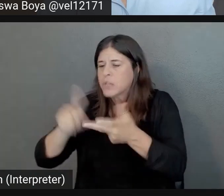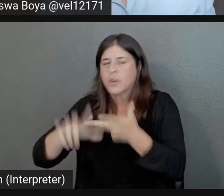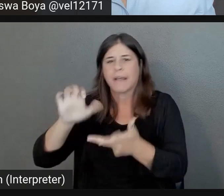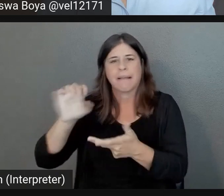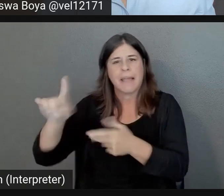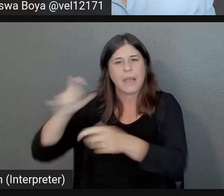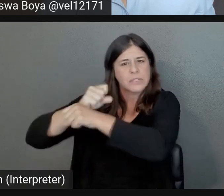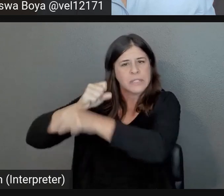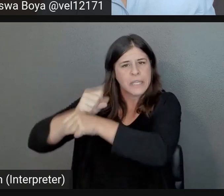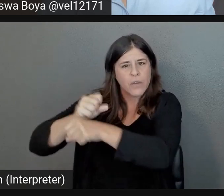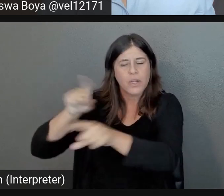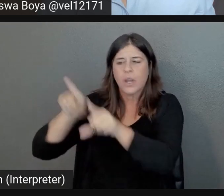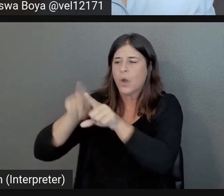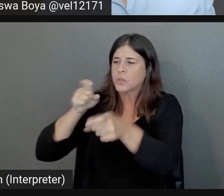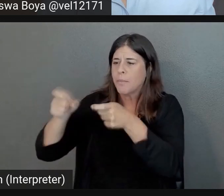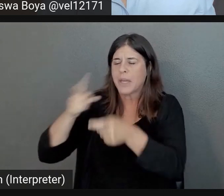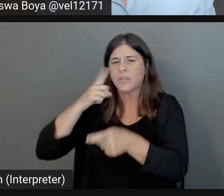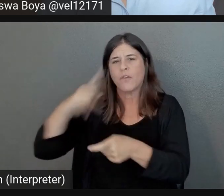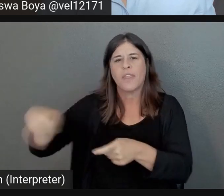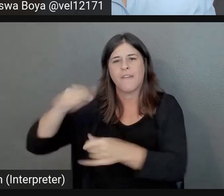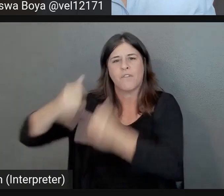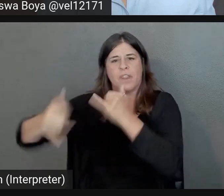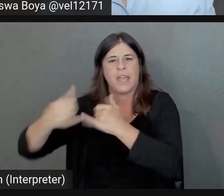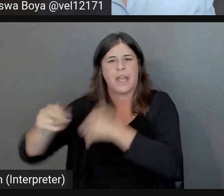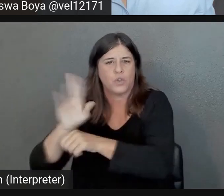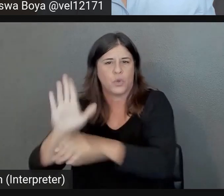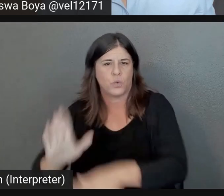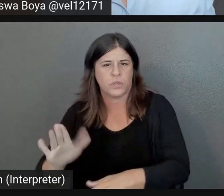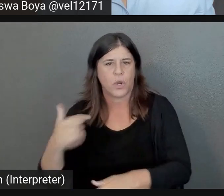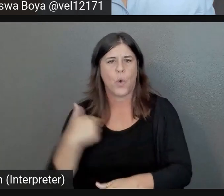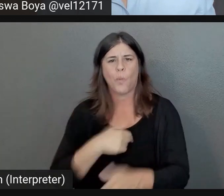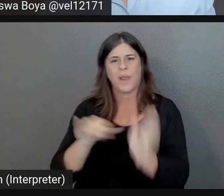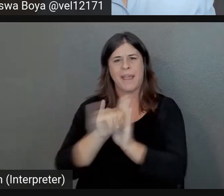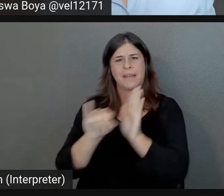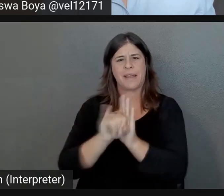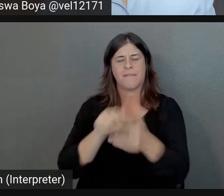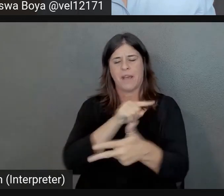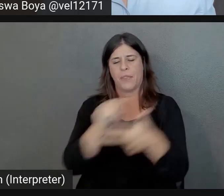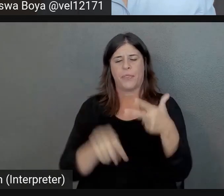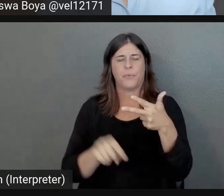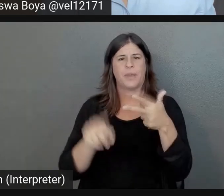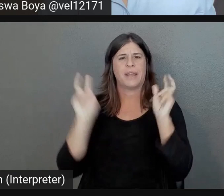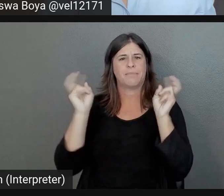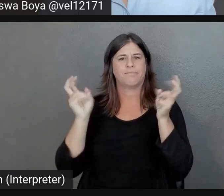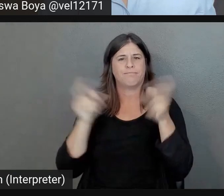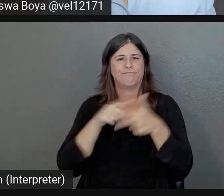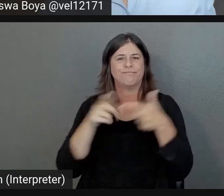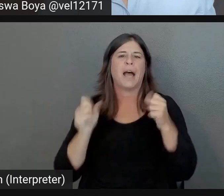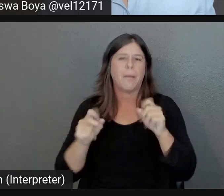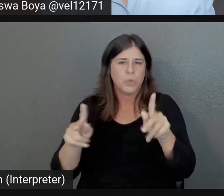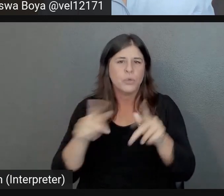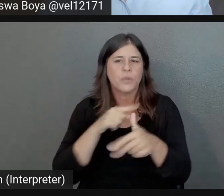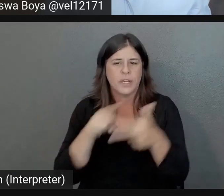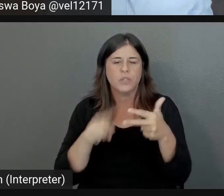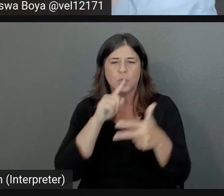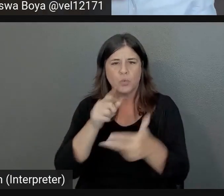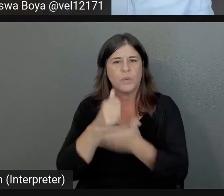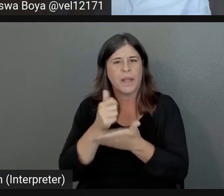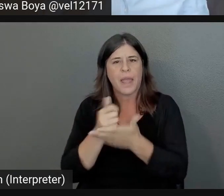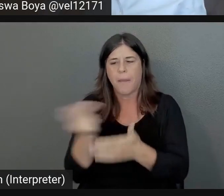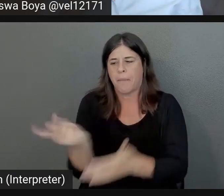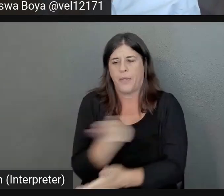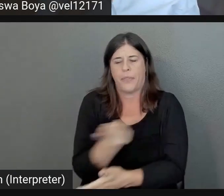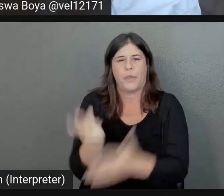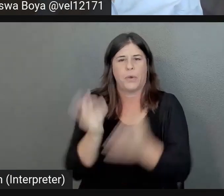management to end users. We identified three problem areas or three opportunities to help these